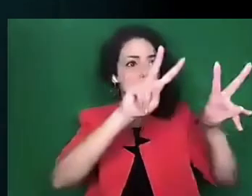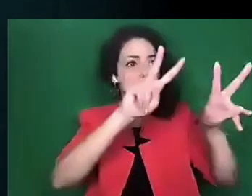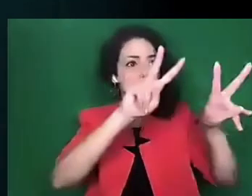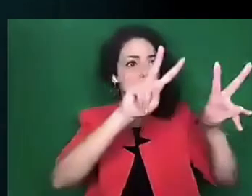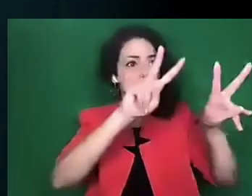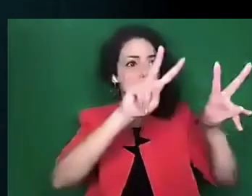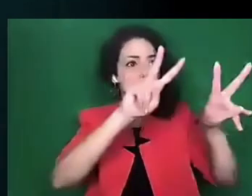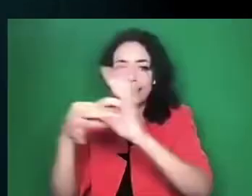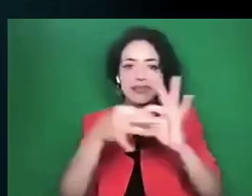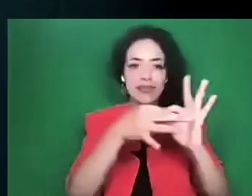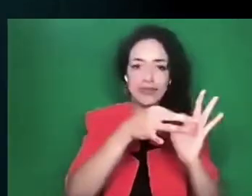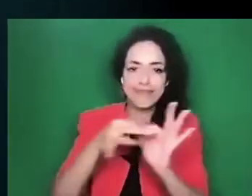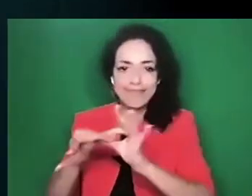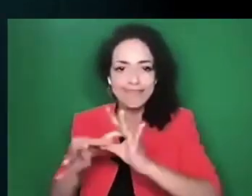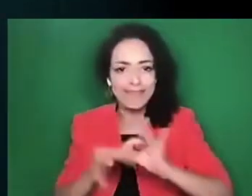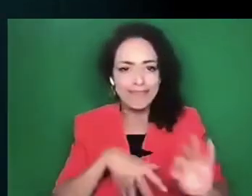a sense of,